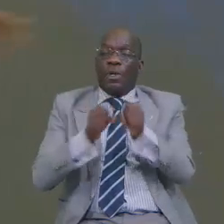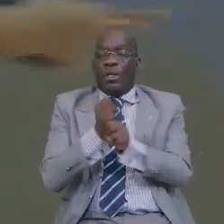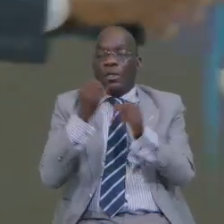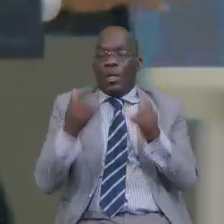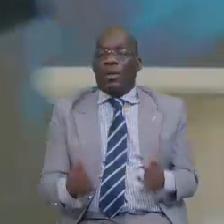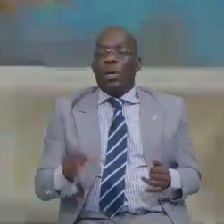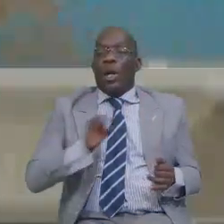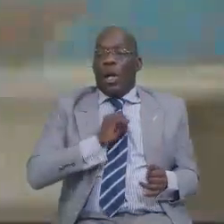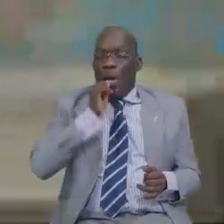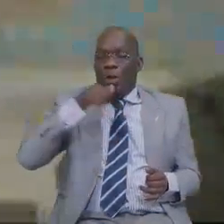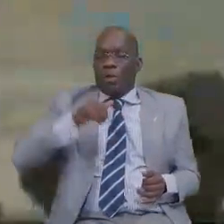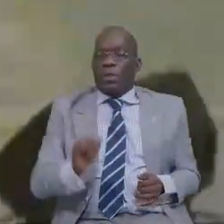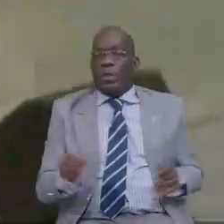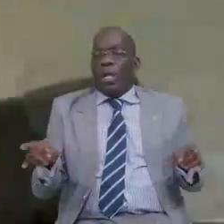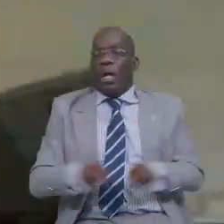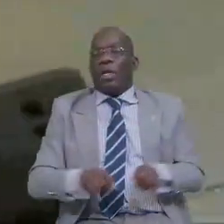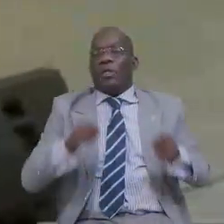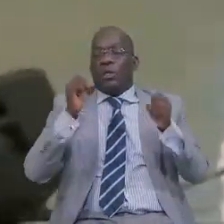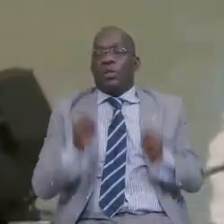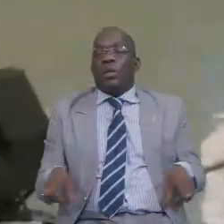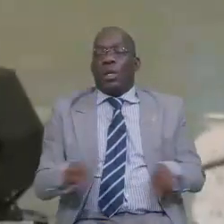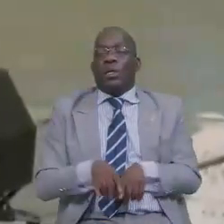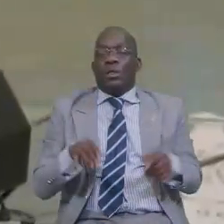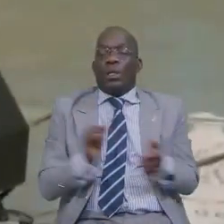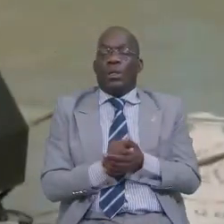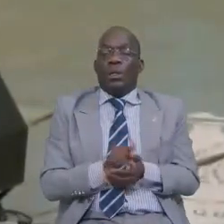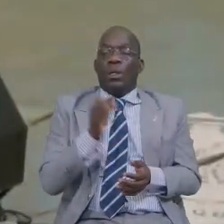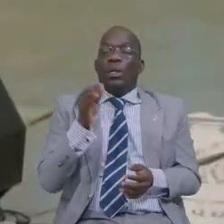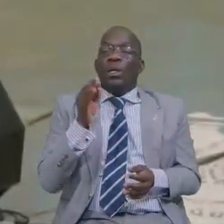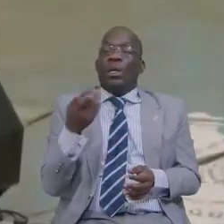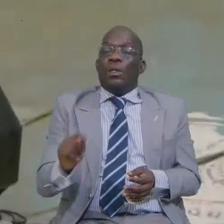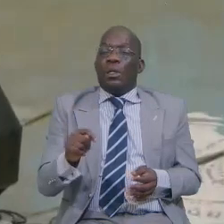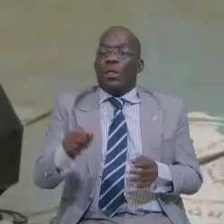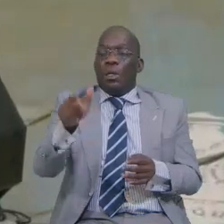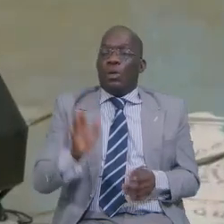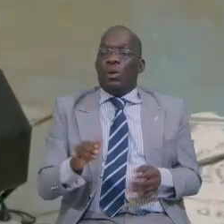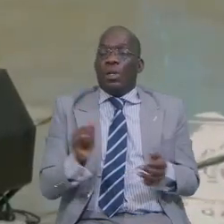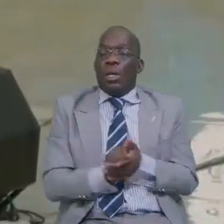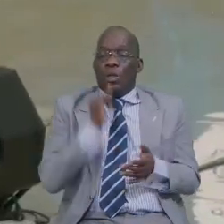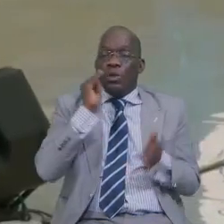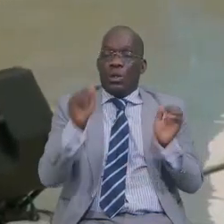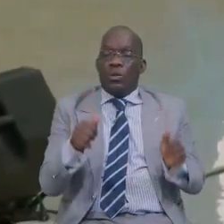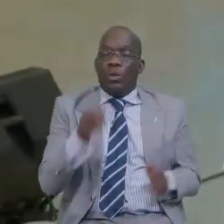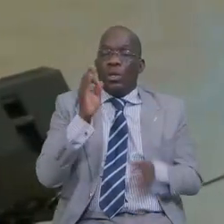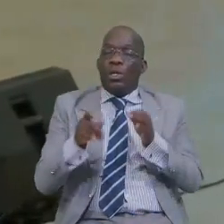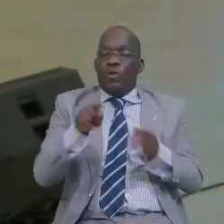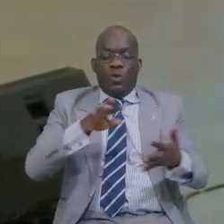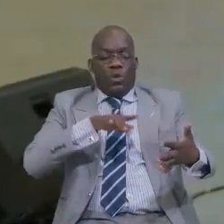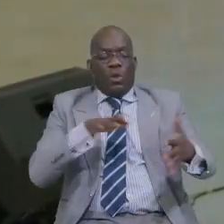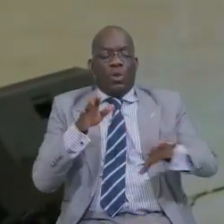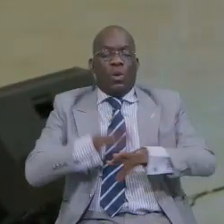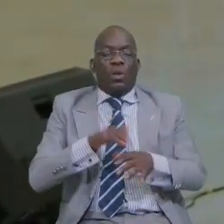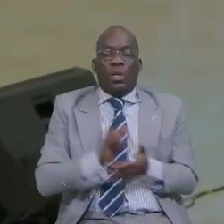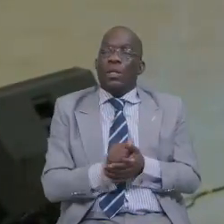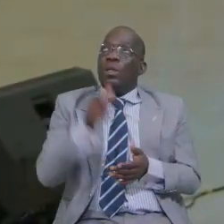was. The God that is able, if you meditate on that and you say, that can happen to me, God has not changed.